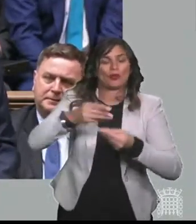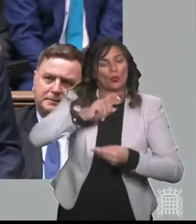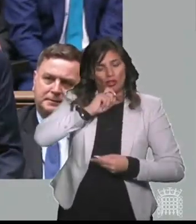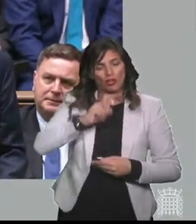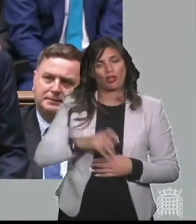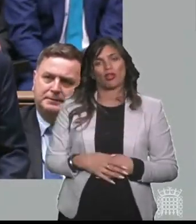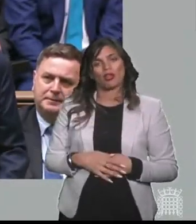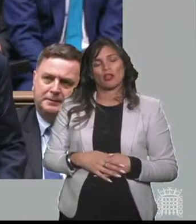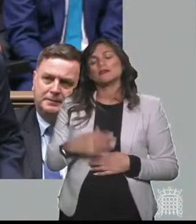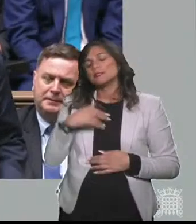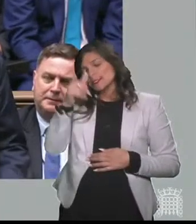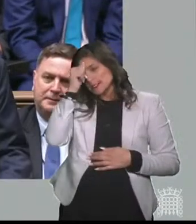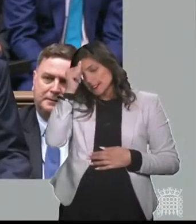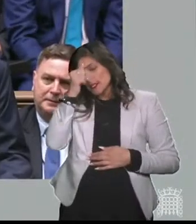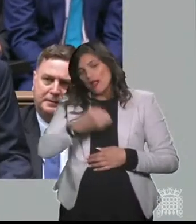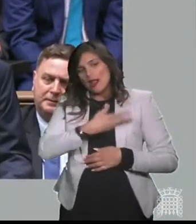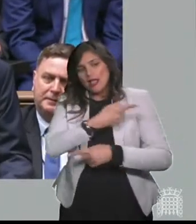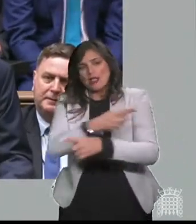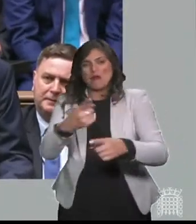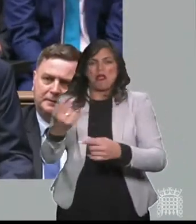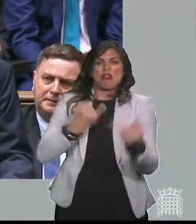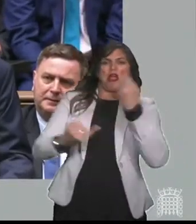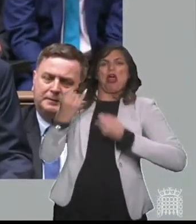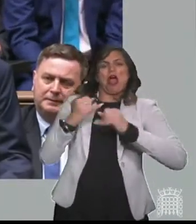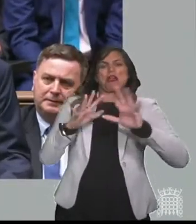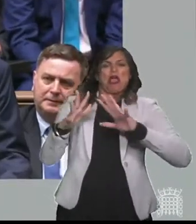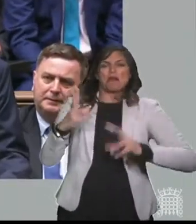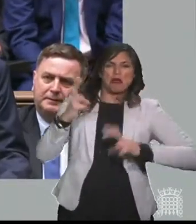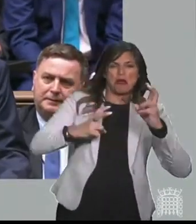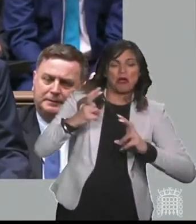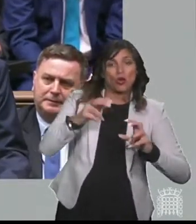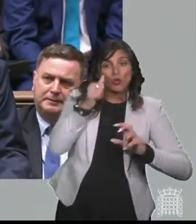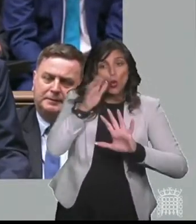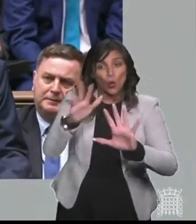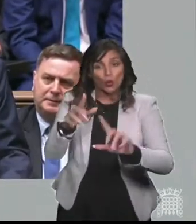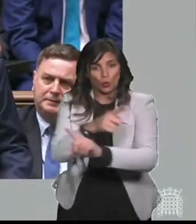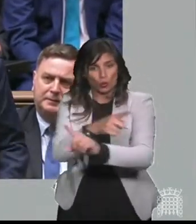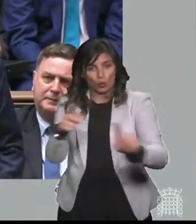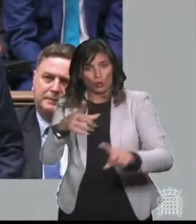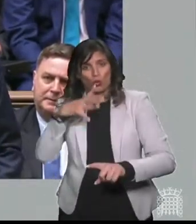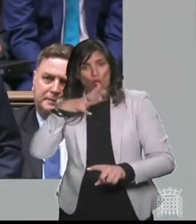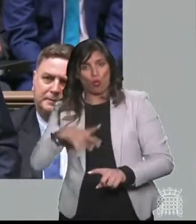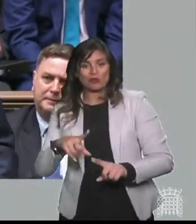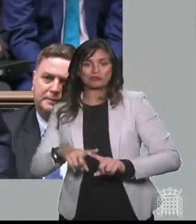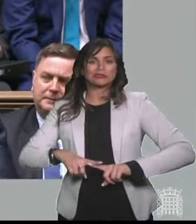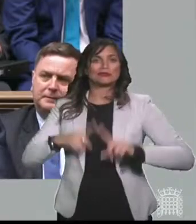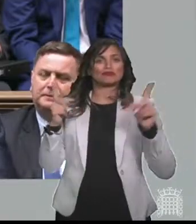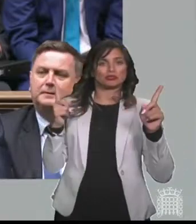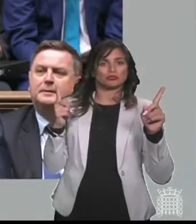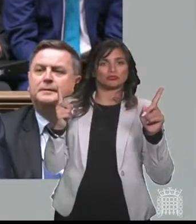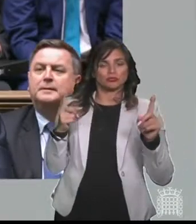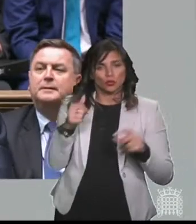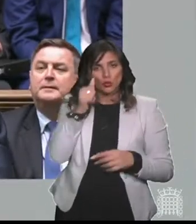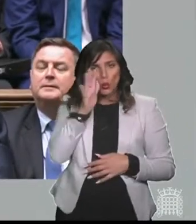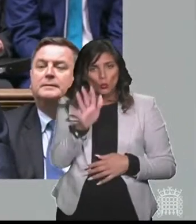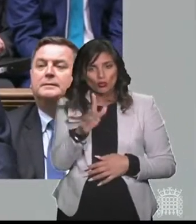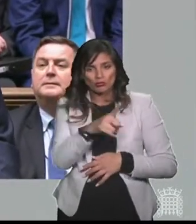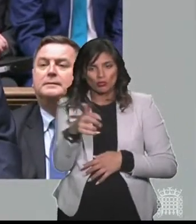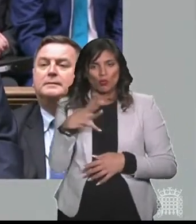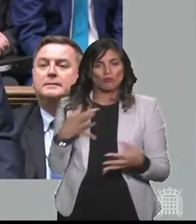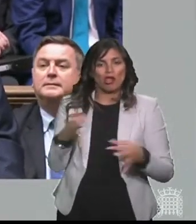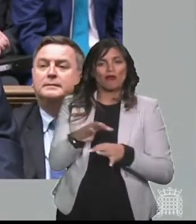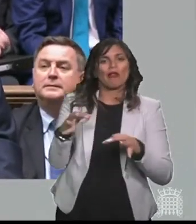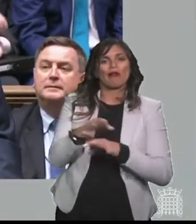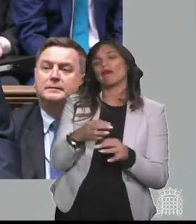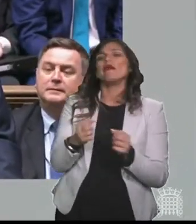know that some on the benches opposite would prefer to fill those vacancies in a different way. They hanker after a more liberal